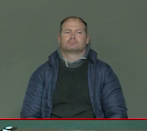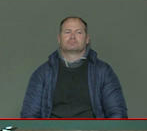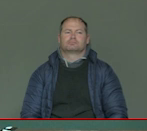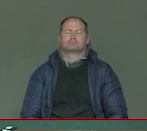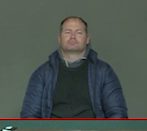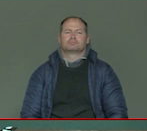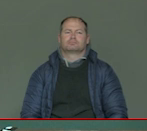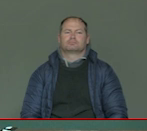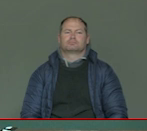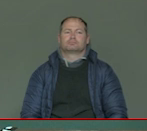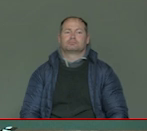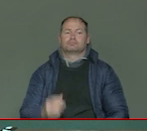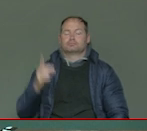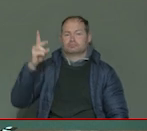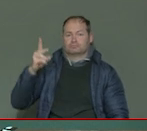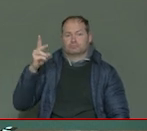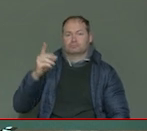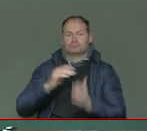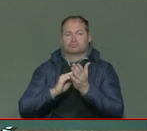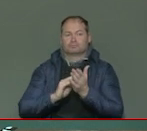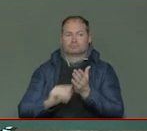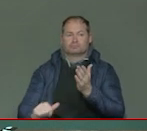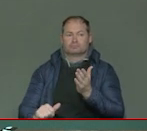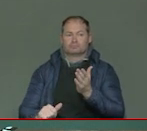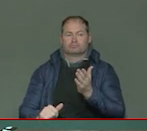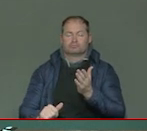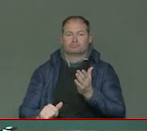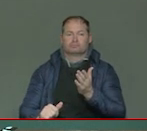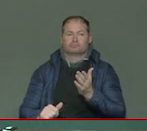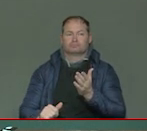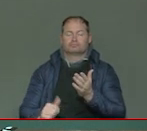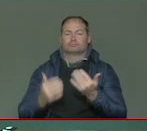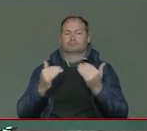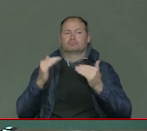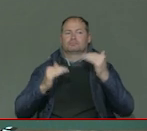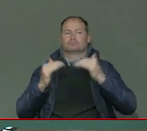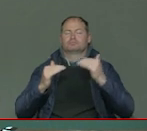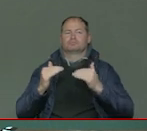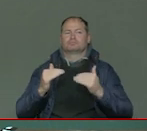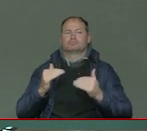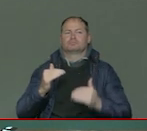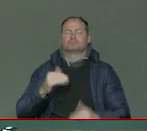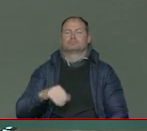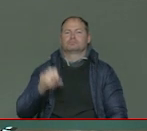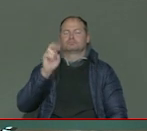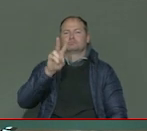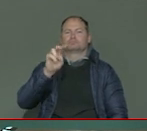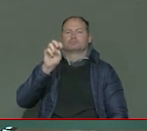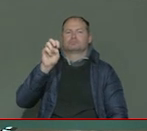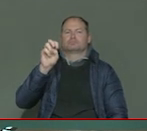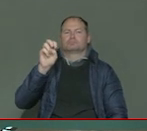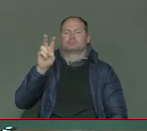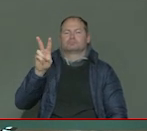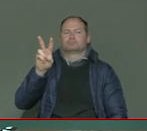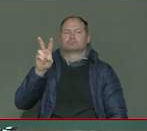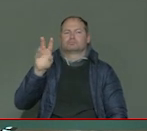And then if we subtract those two, we will get a balance of 22027.